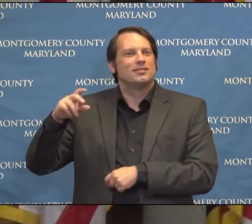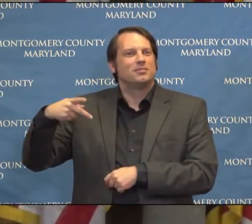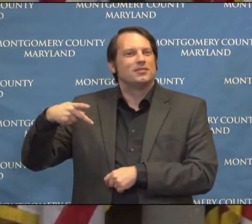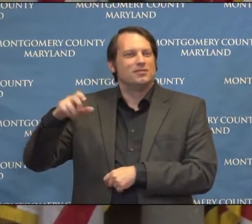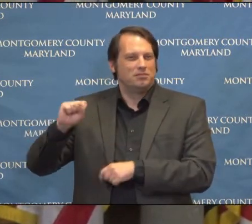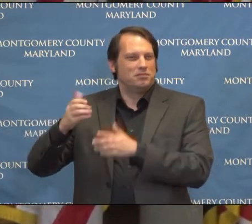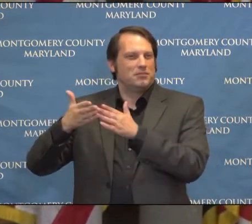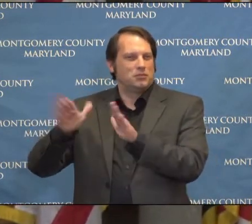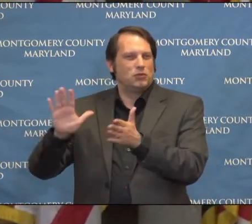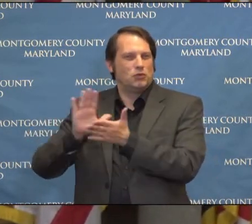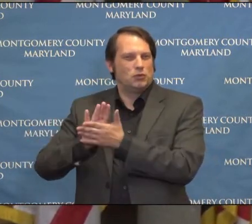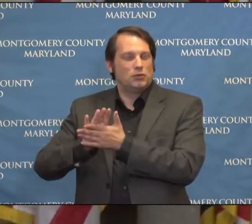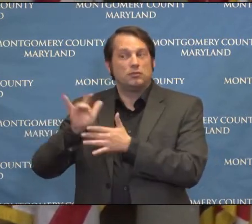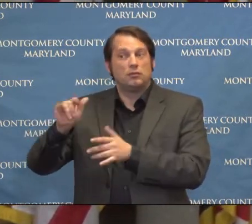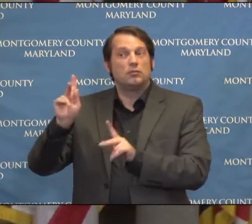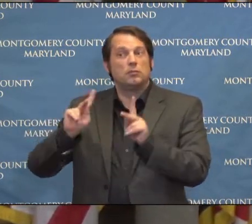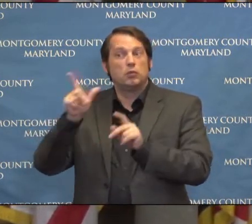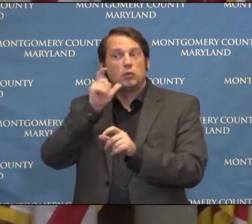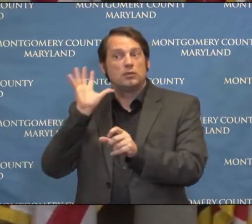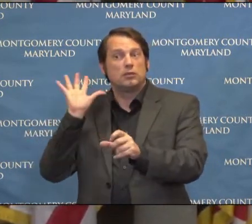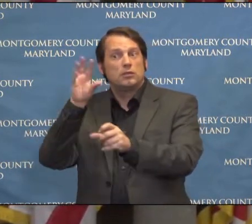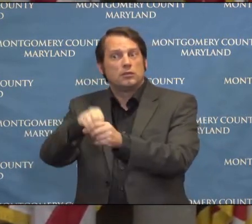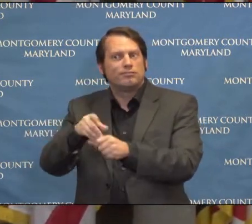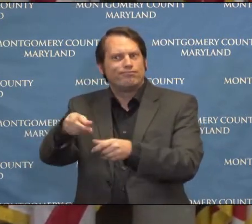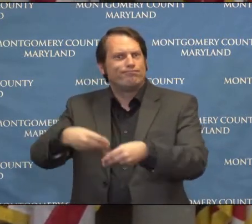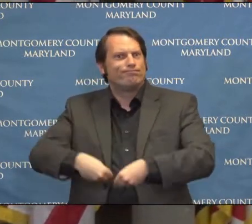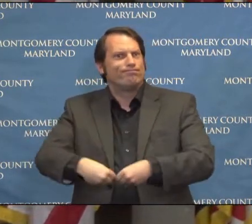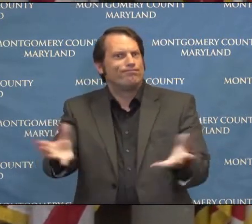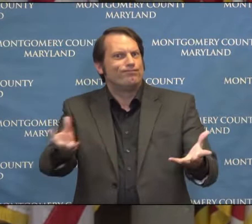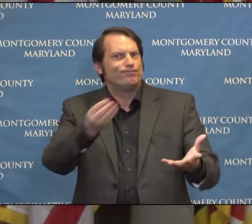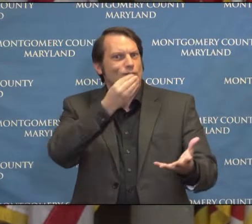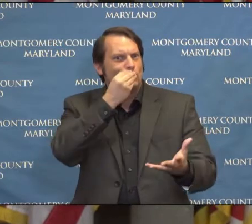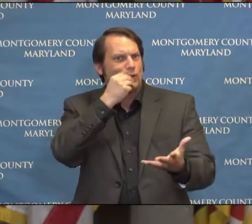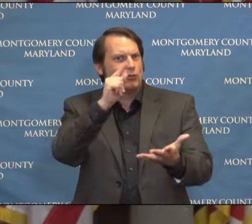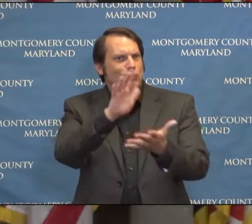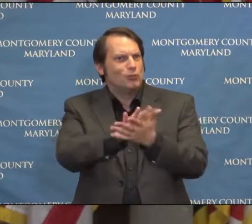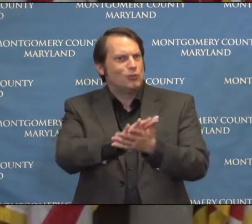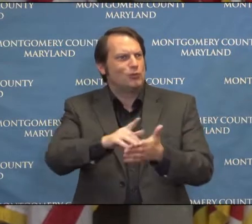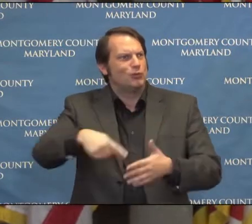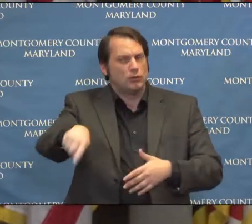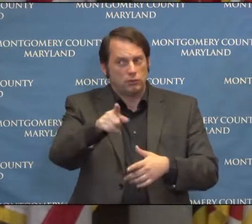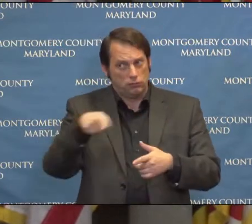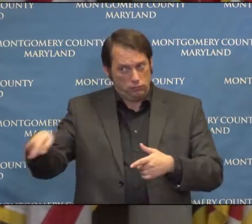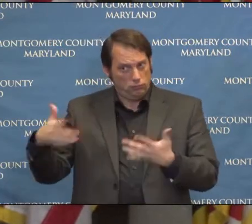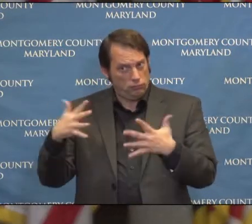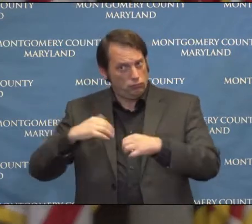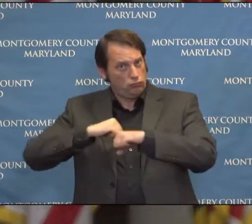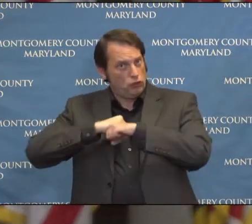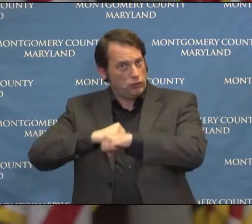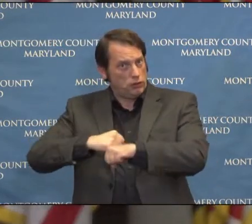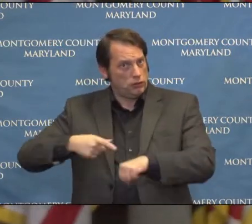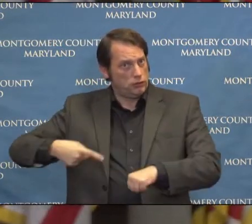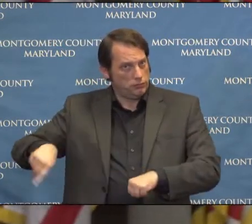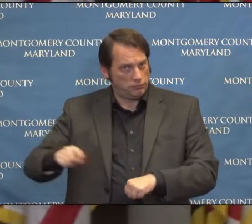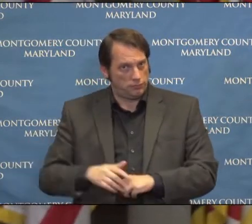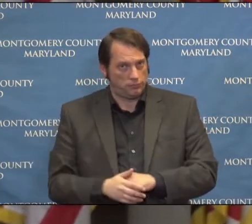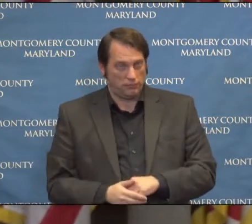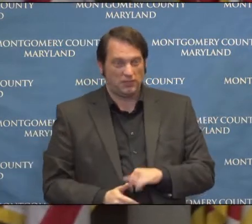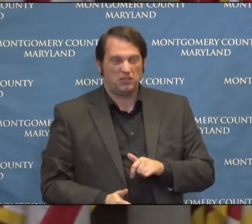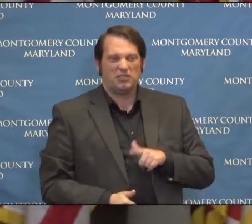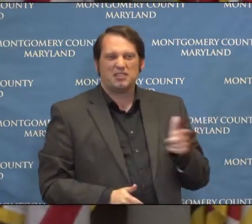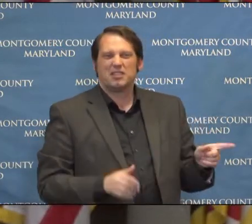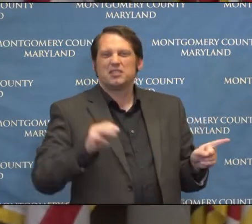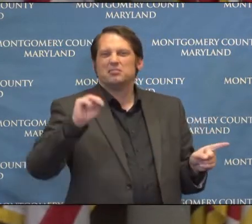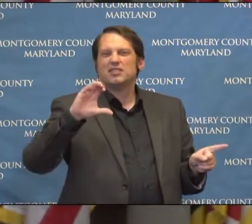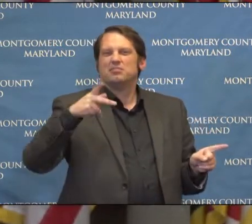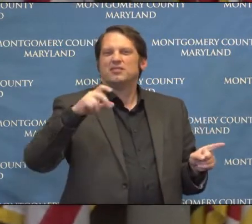being protected? Yes, absolutely. To all of those questions, I just want to say hello to all of my